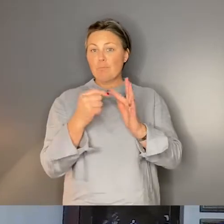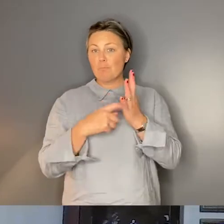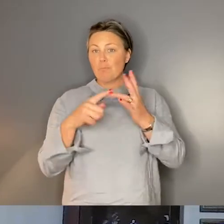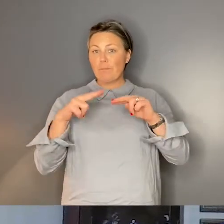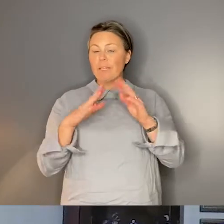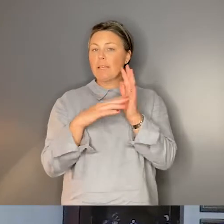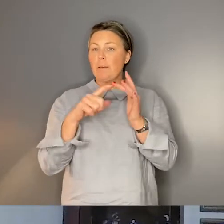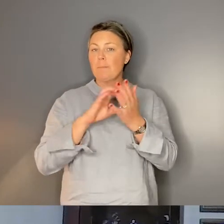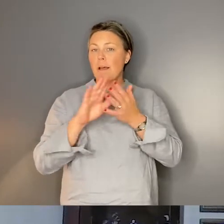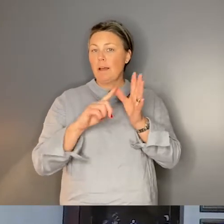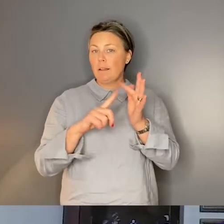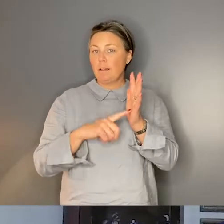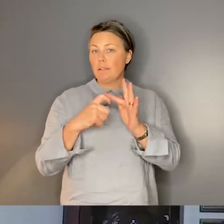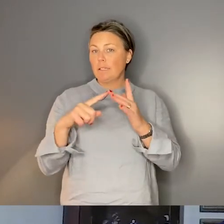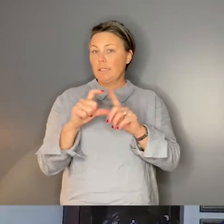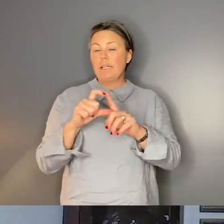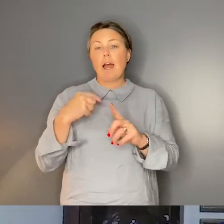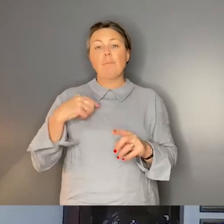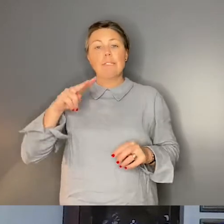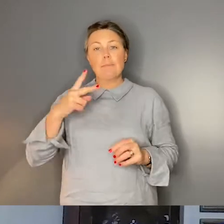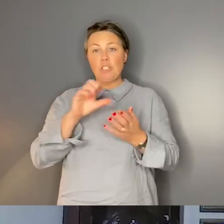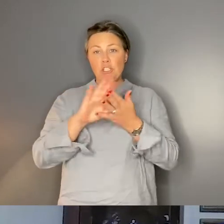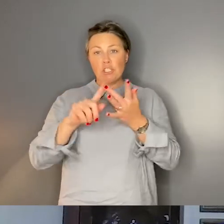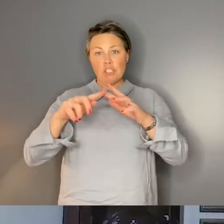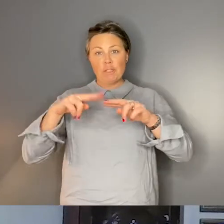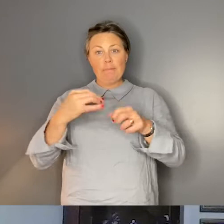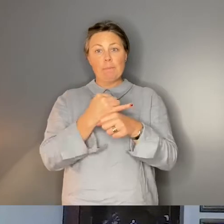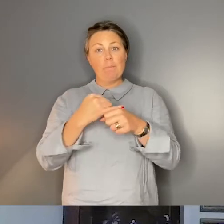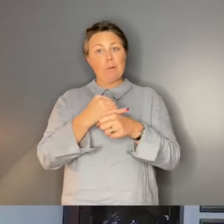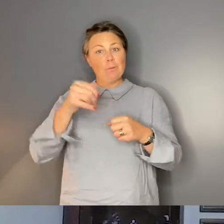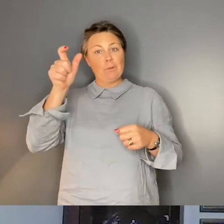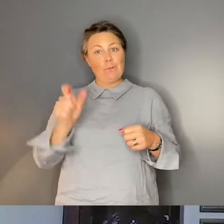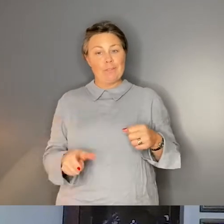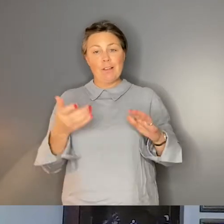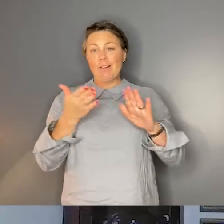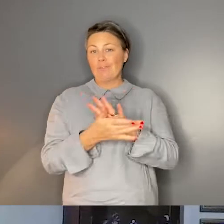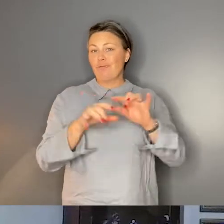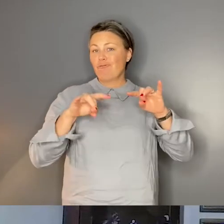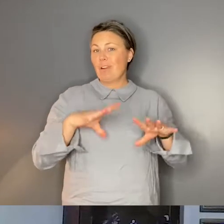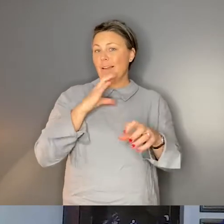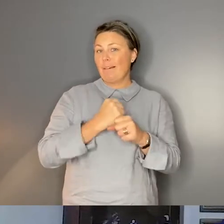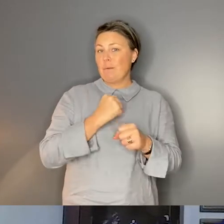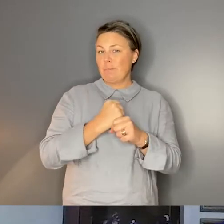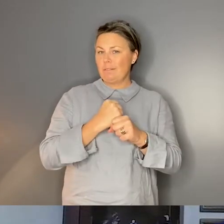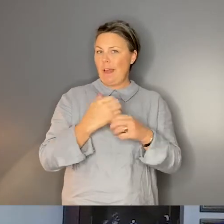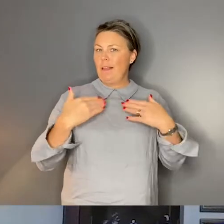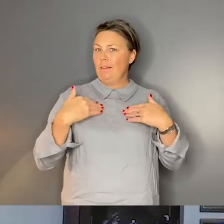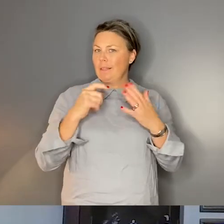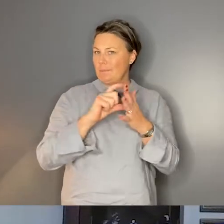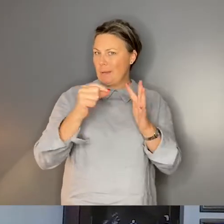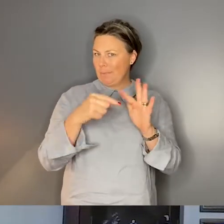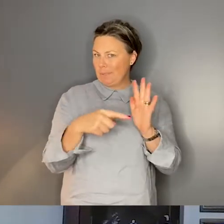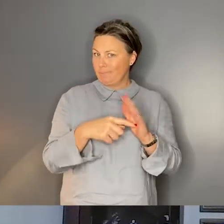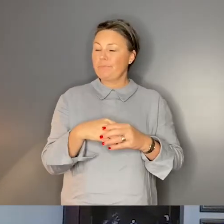Hello, my name is Professor Michael Kidd. I'm Deputy Chief Medical Officer with the Australian Government Department of Health. This month